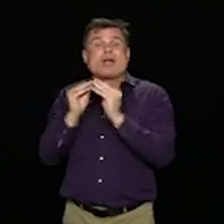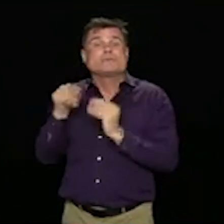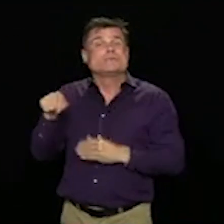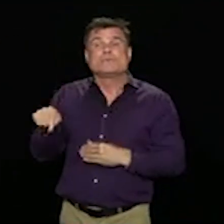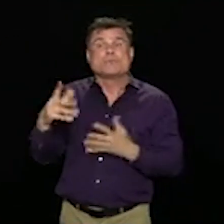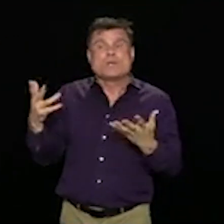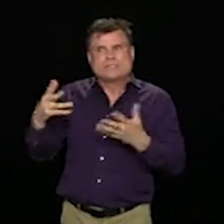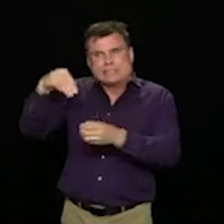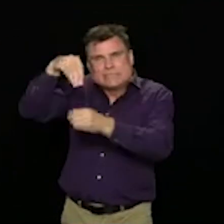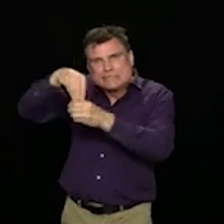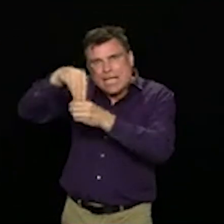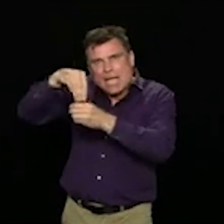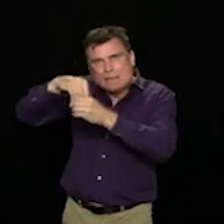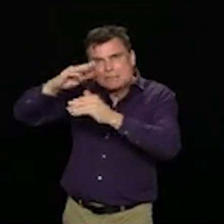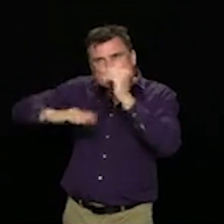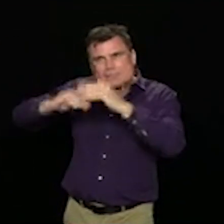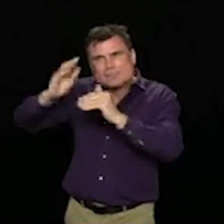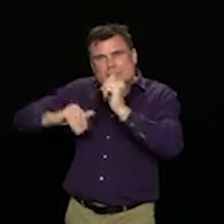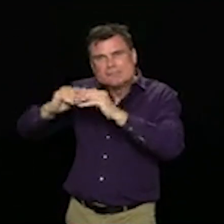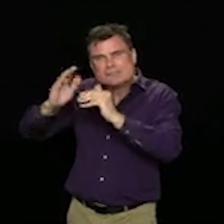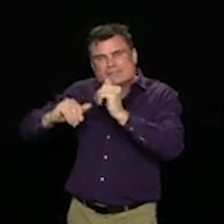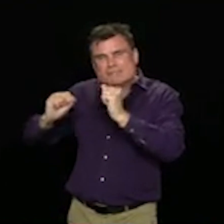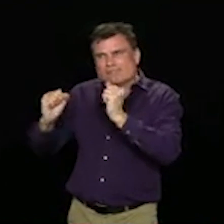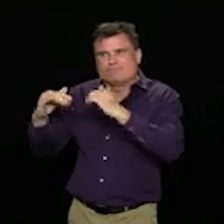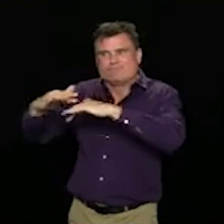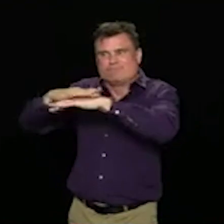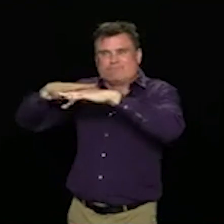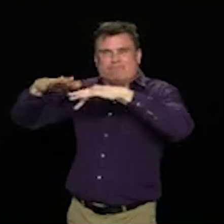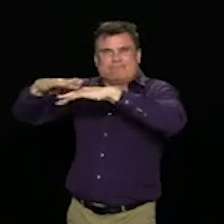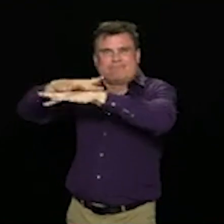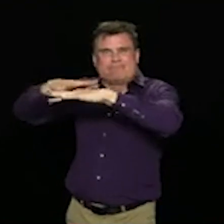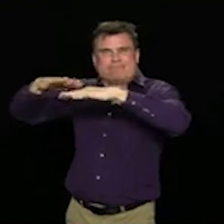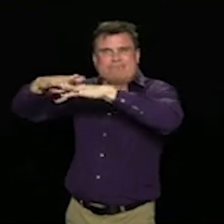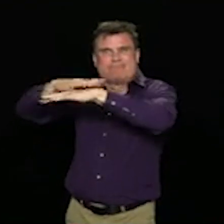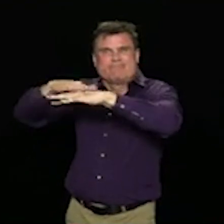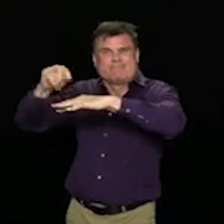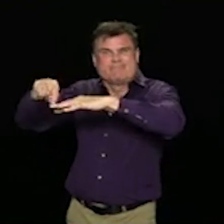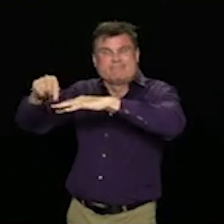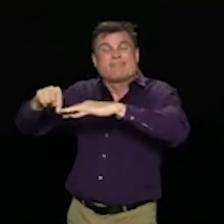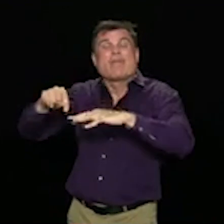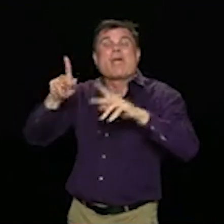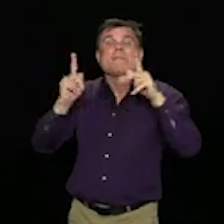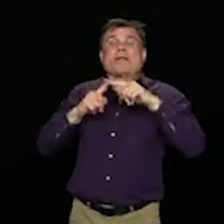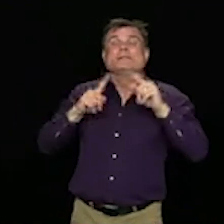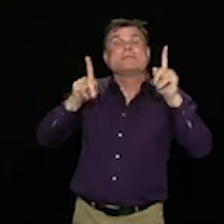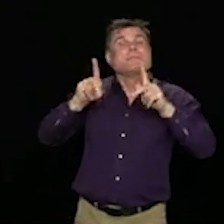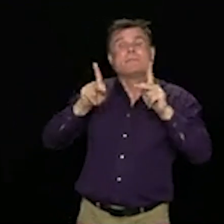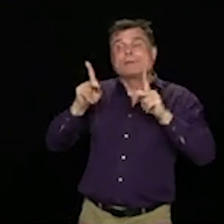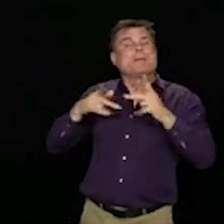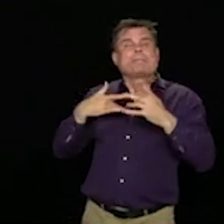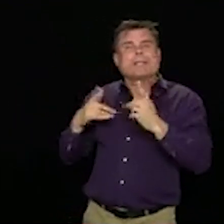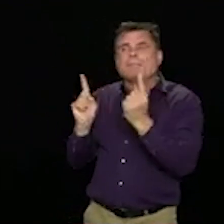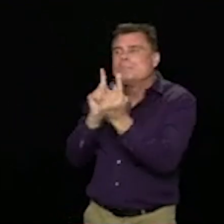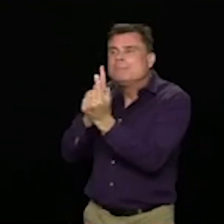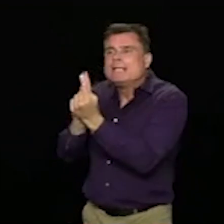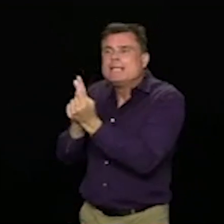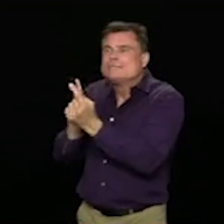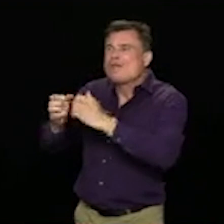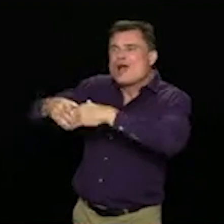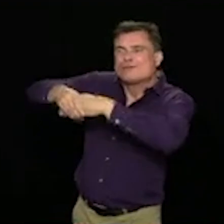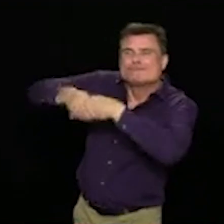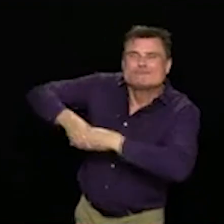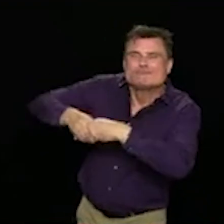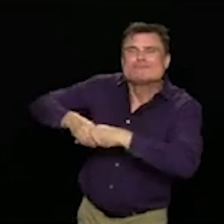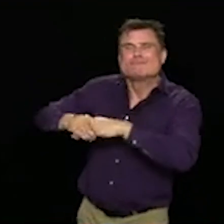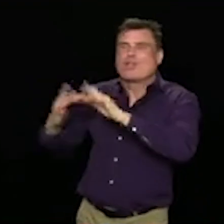to gather and do the things that they do and network at those types of conferences. So it